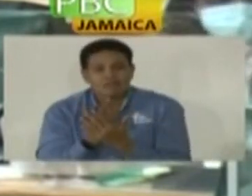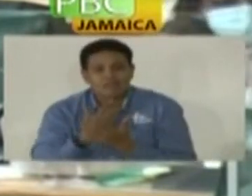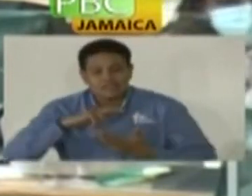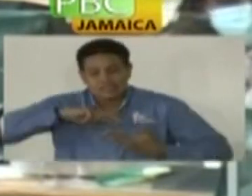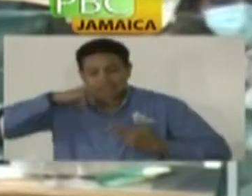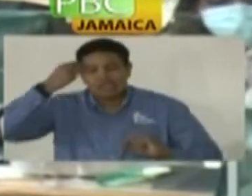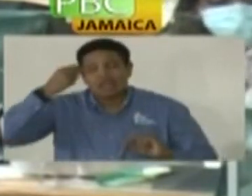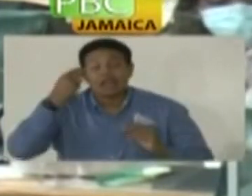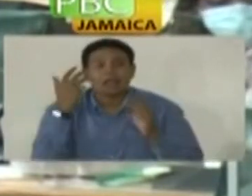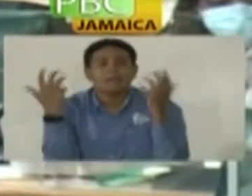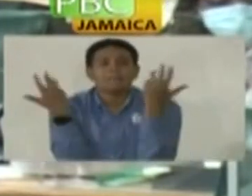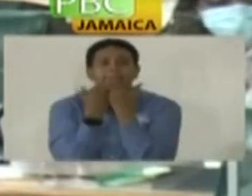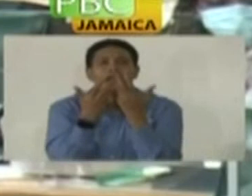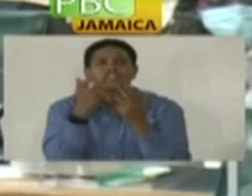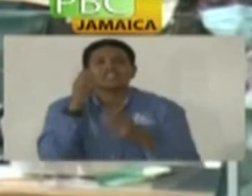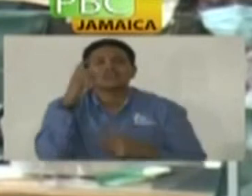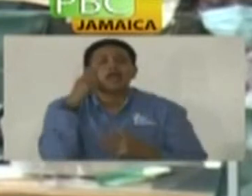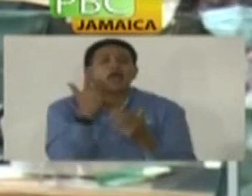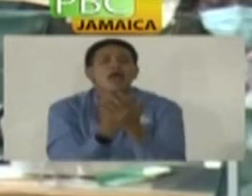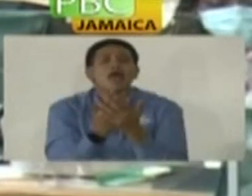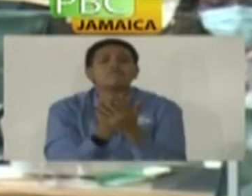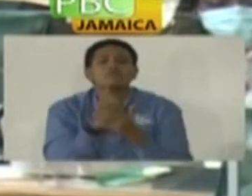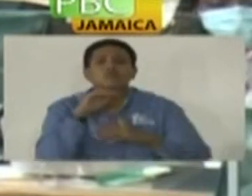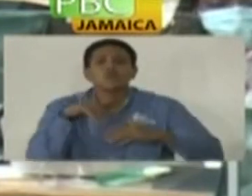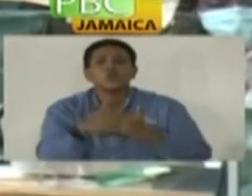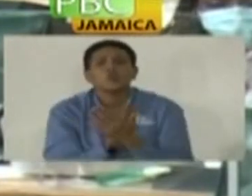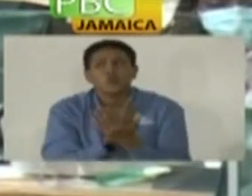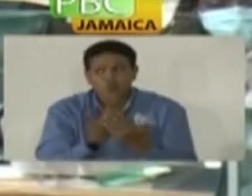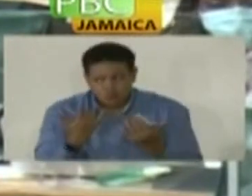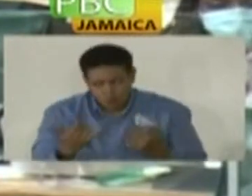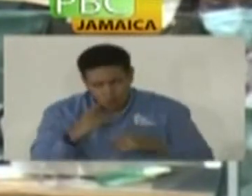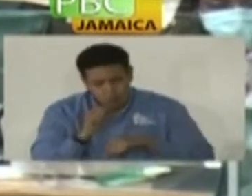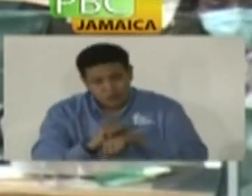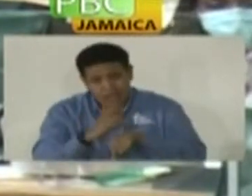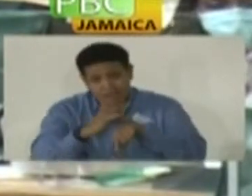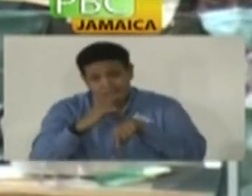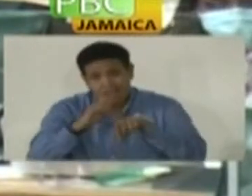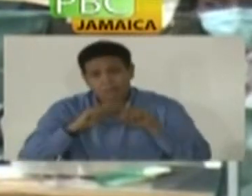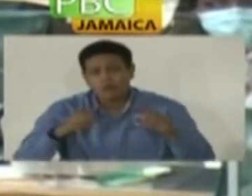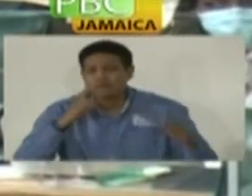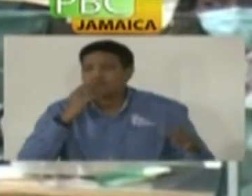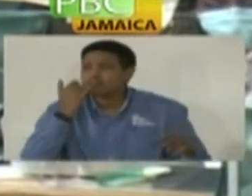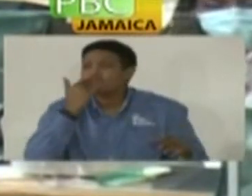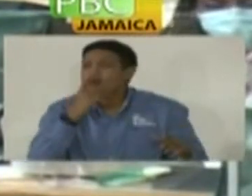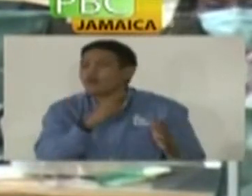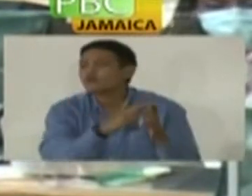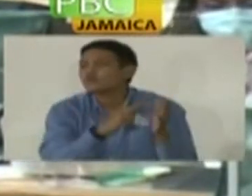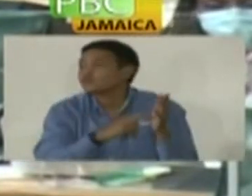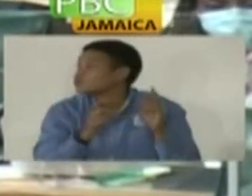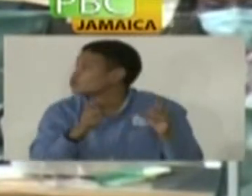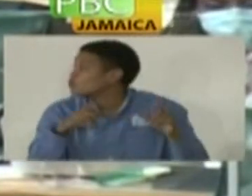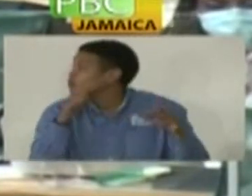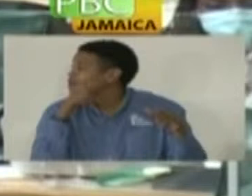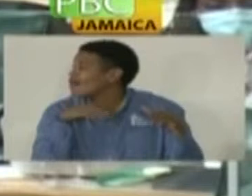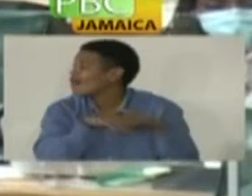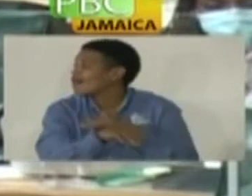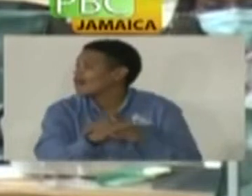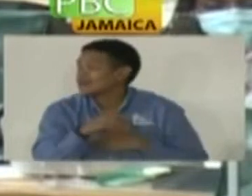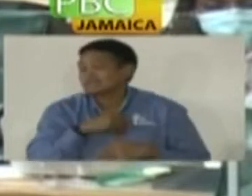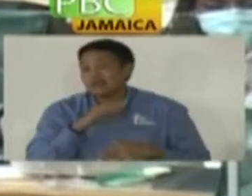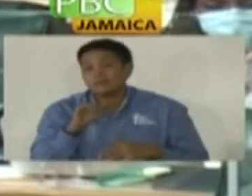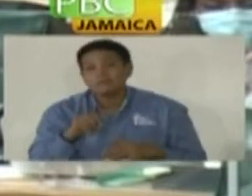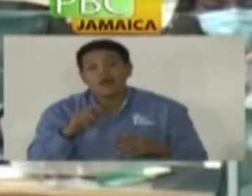match evidence was now available, but was wrongly ruled as inadmissible by the trial